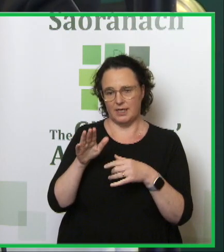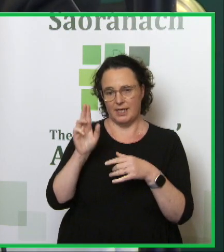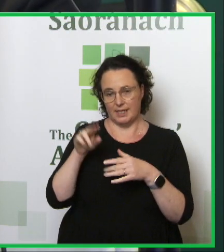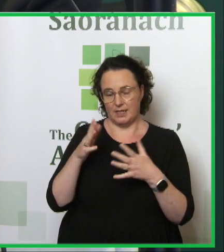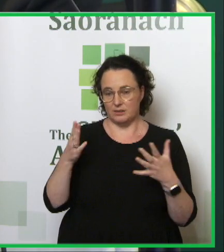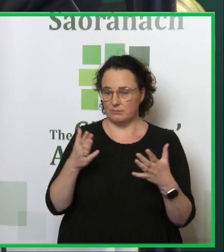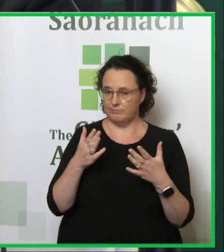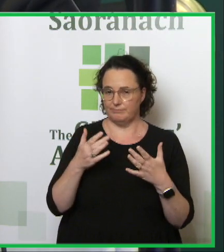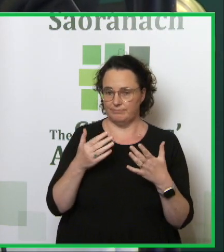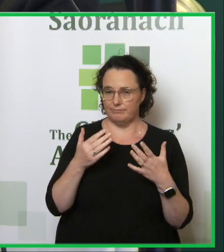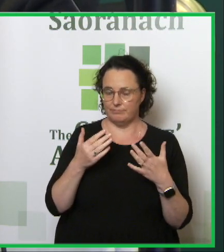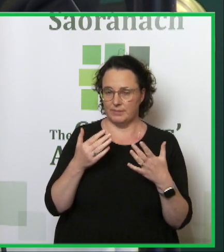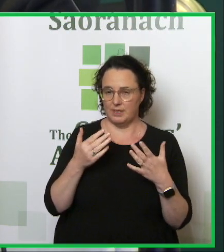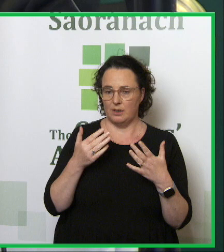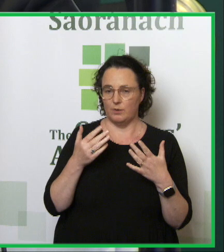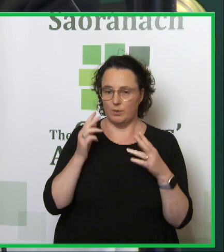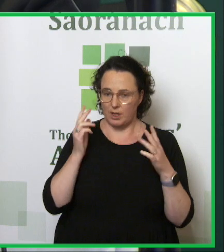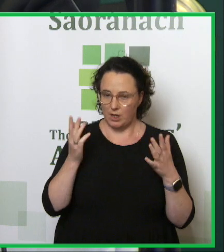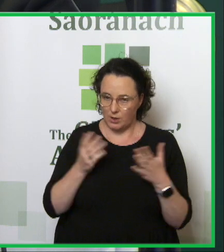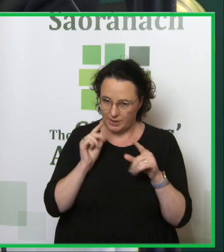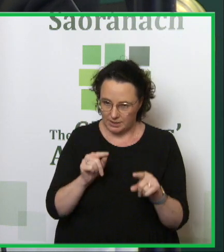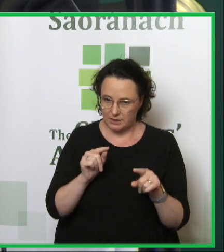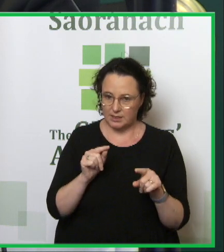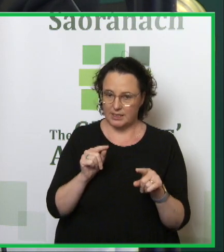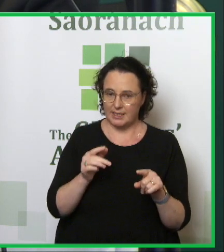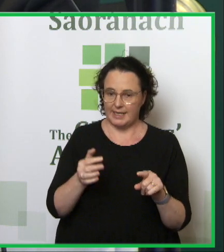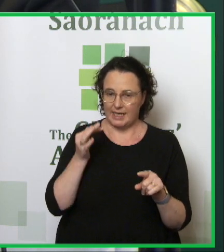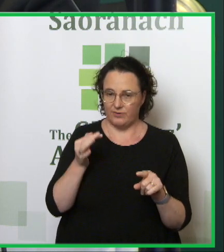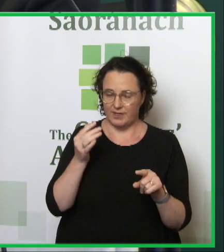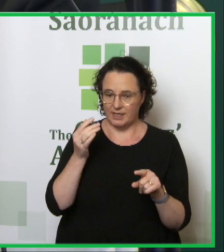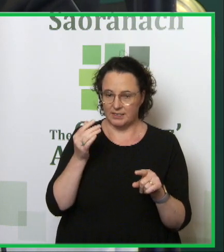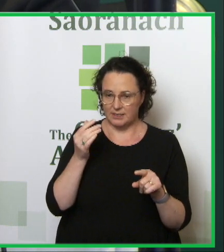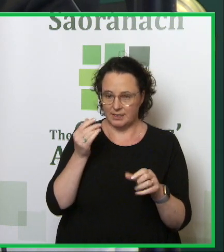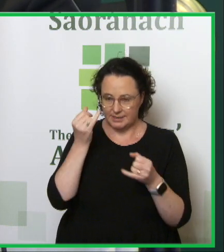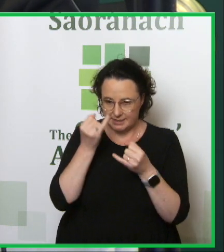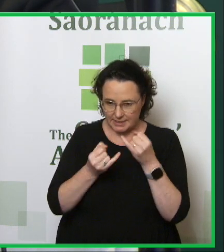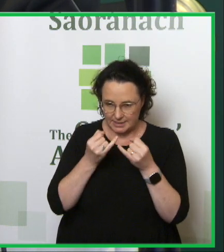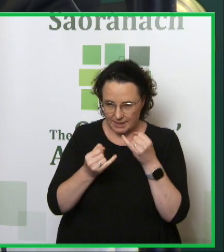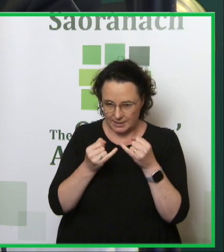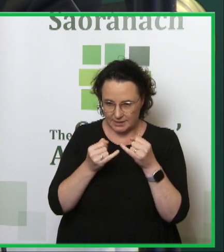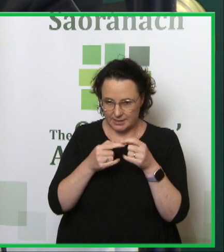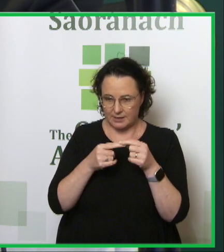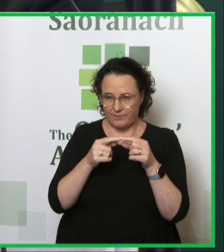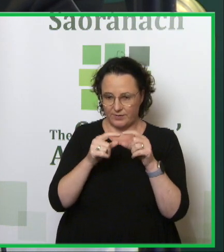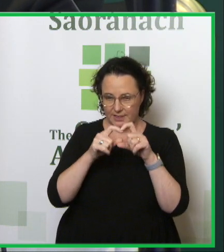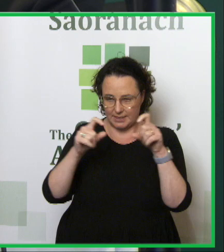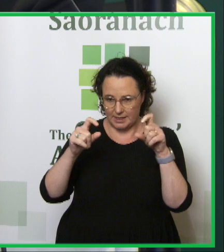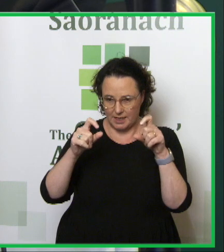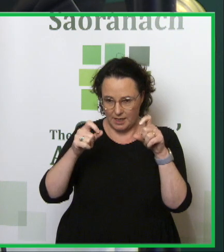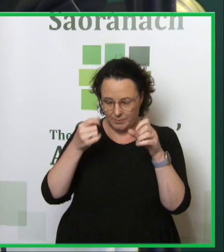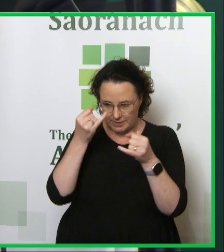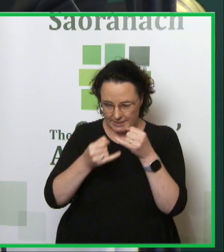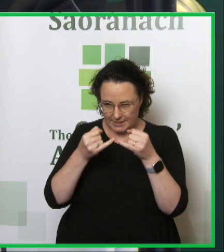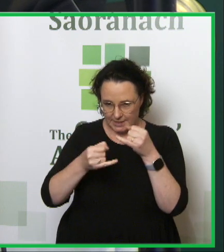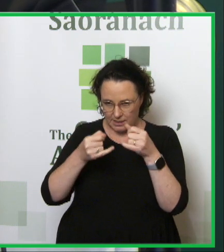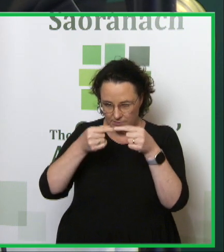and let's look at that. If we do get lost in all the individual narratives and full stops, we've lots of time